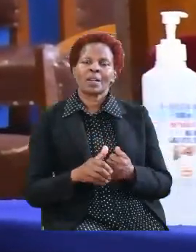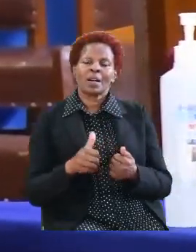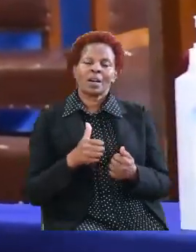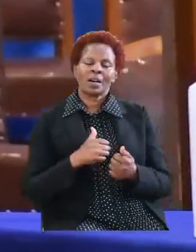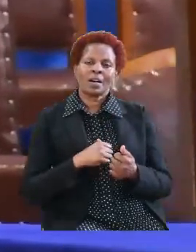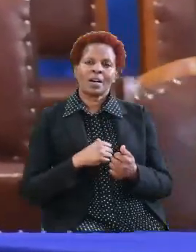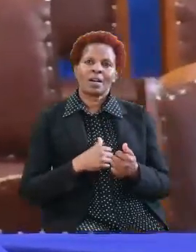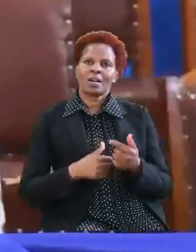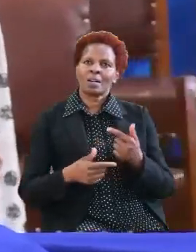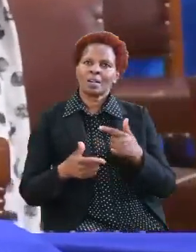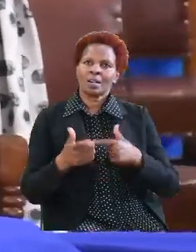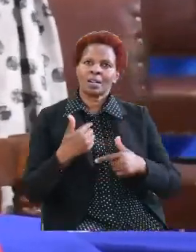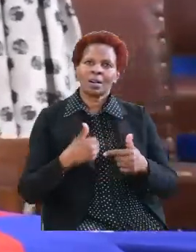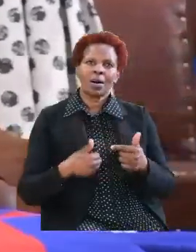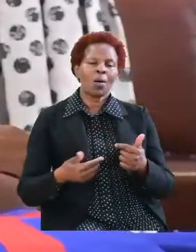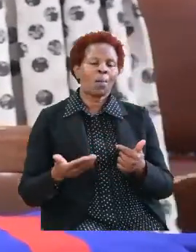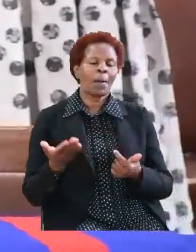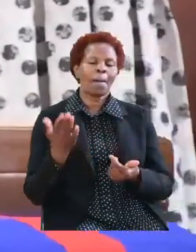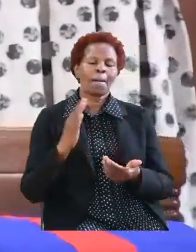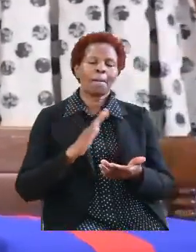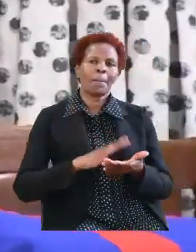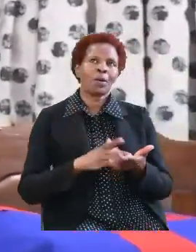narudi, narudi,